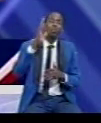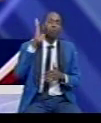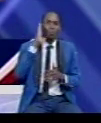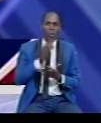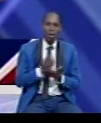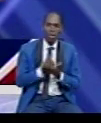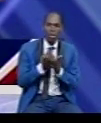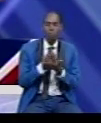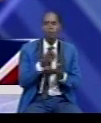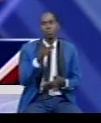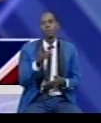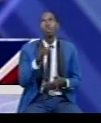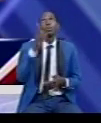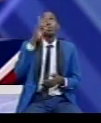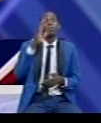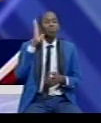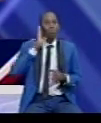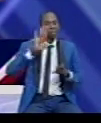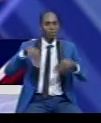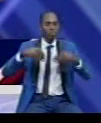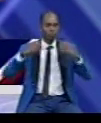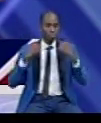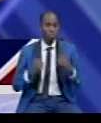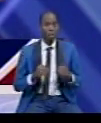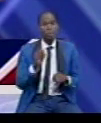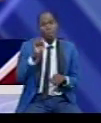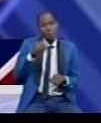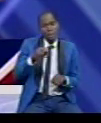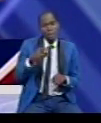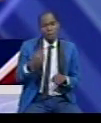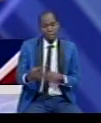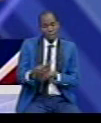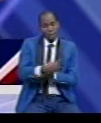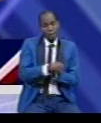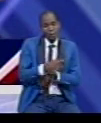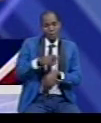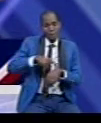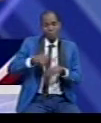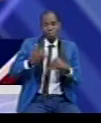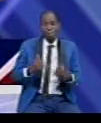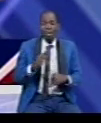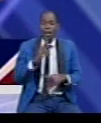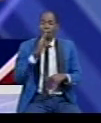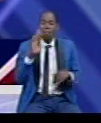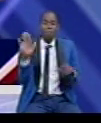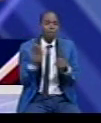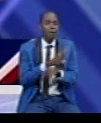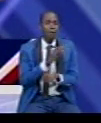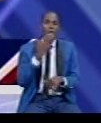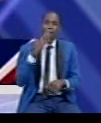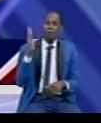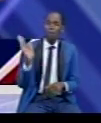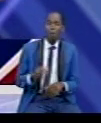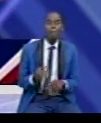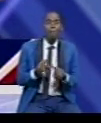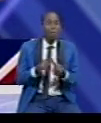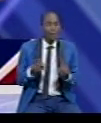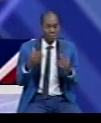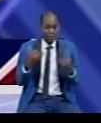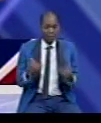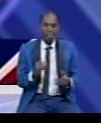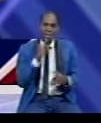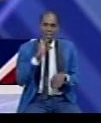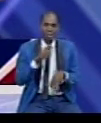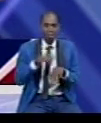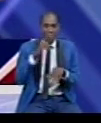you. Though the days are evil, this is the time you should make up your mind to follow